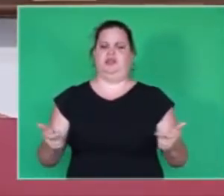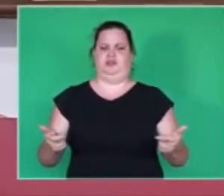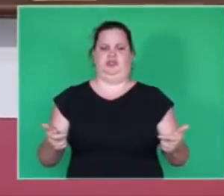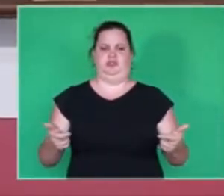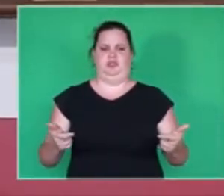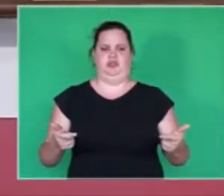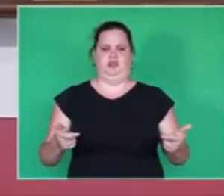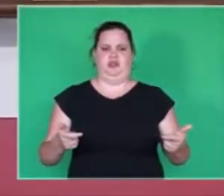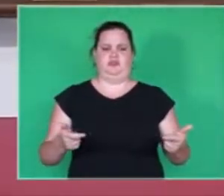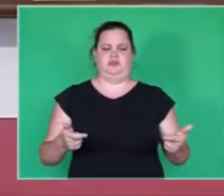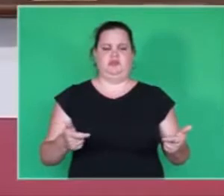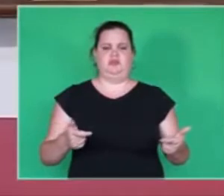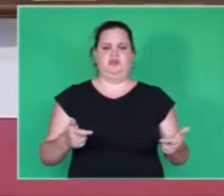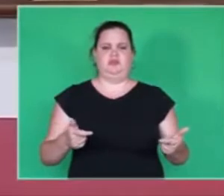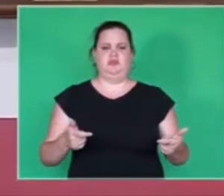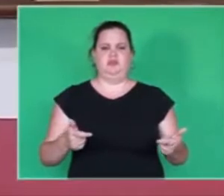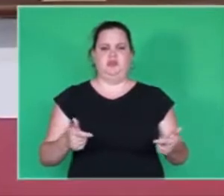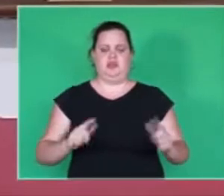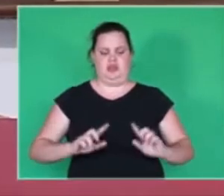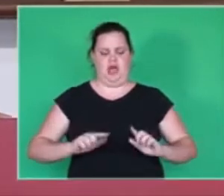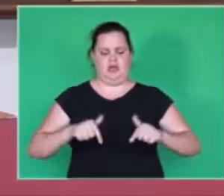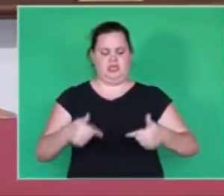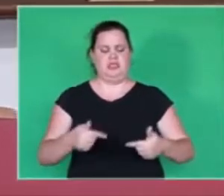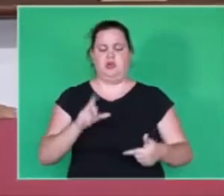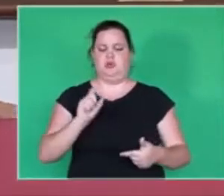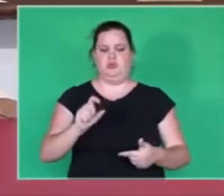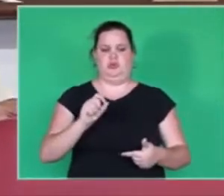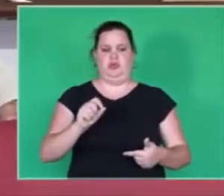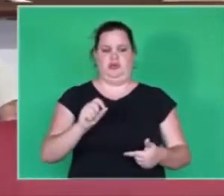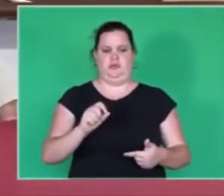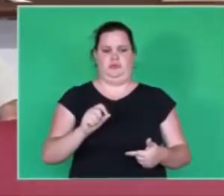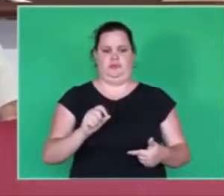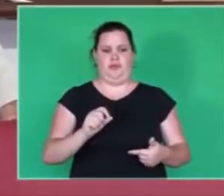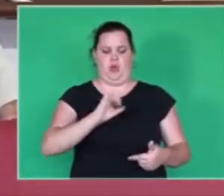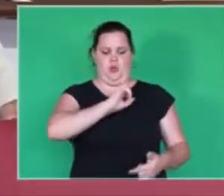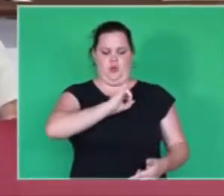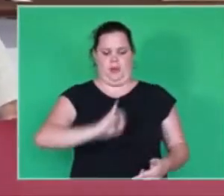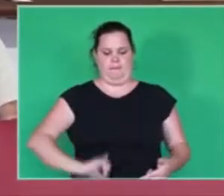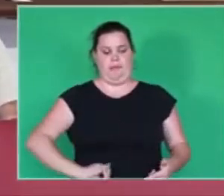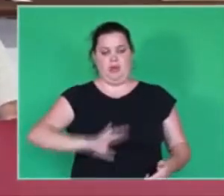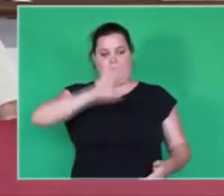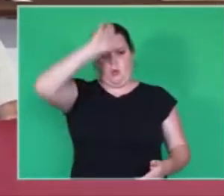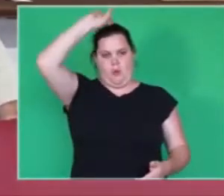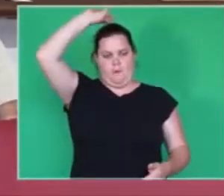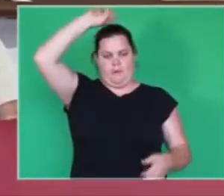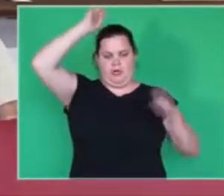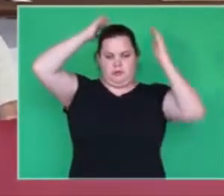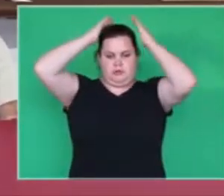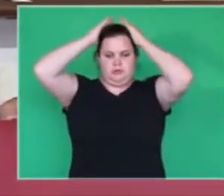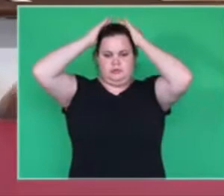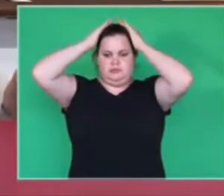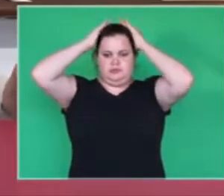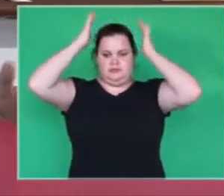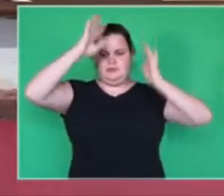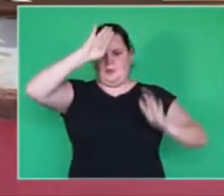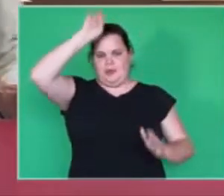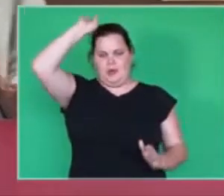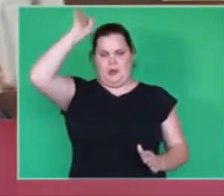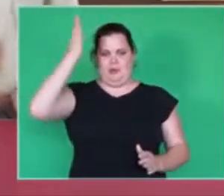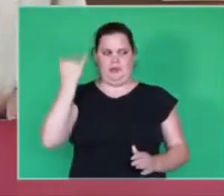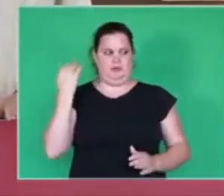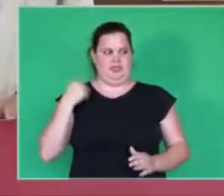Hellenism, which was to bring the first century, all the Greek culture did, the